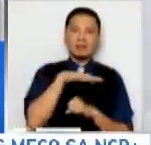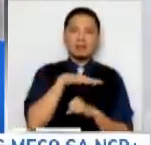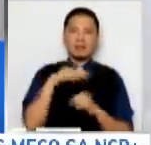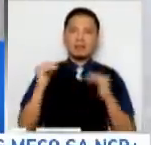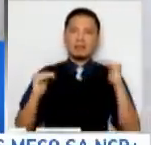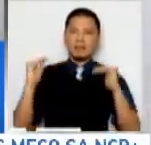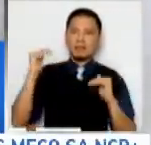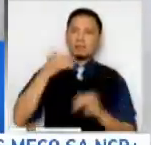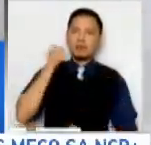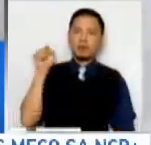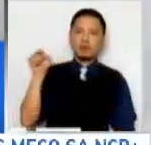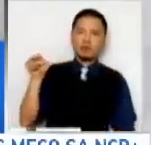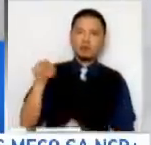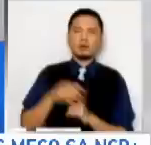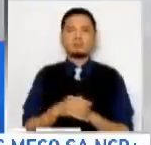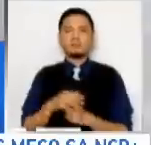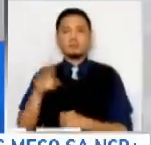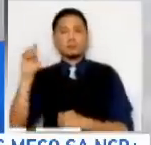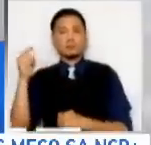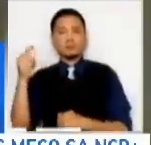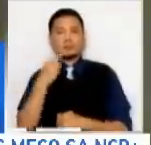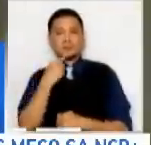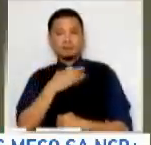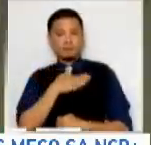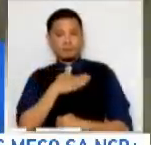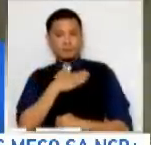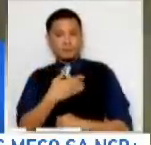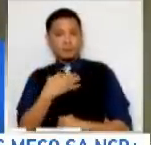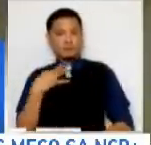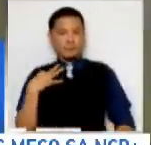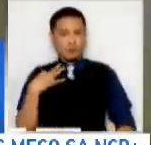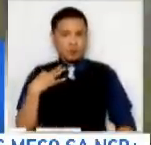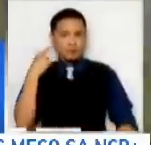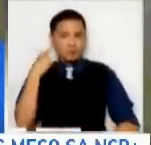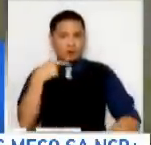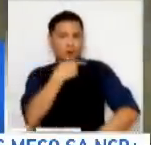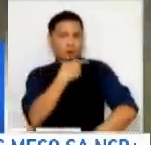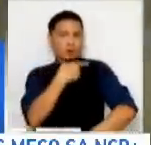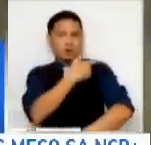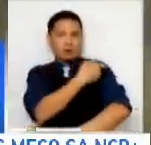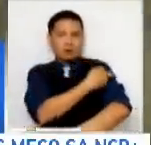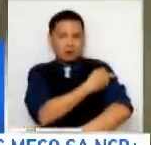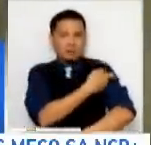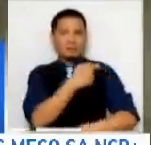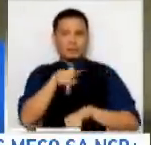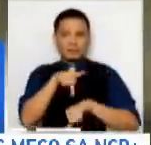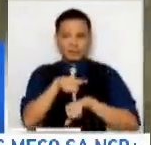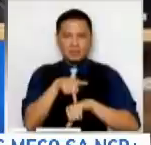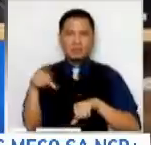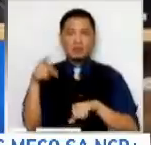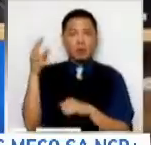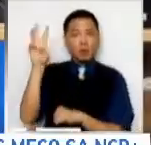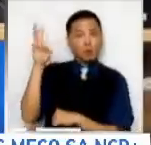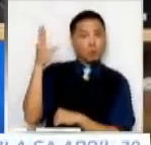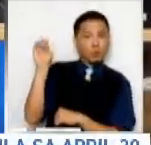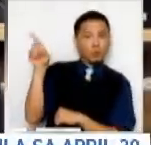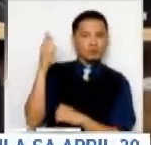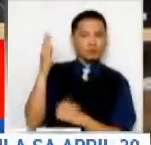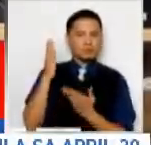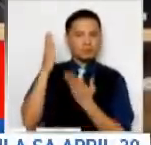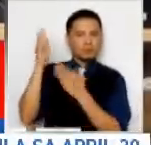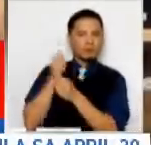ginawang voluntary ang COVID vaccination sa Pilipinas alinsunod sa rekomendasyon ng World Health Organization. At this